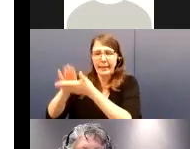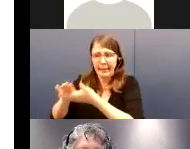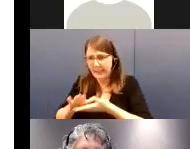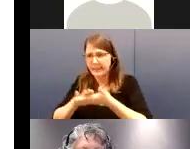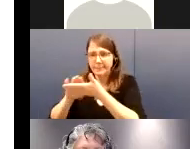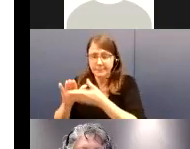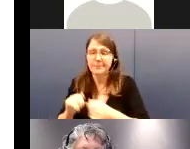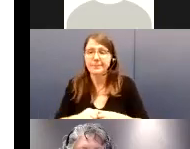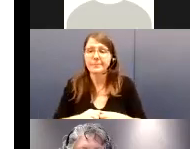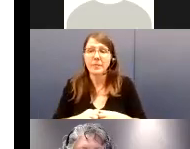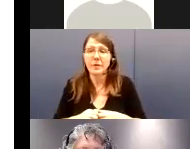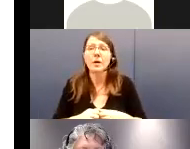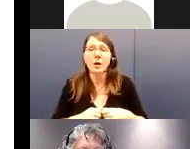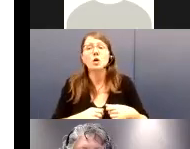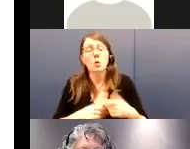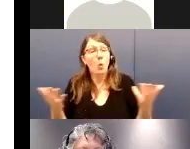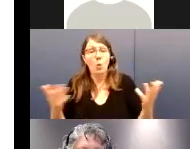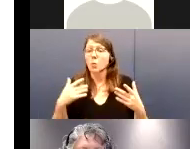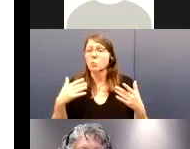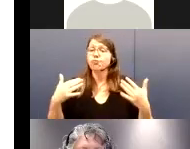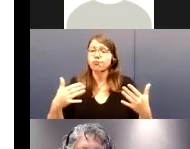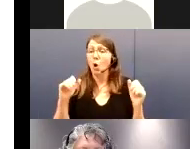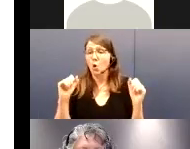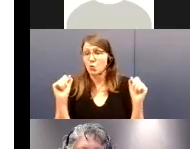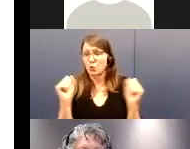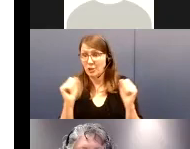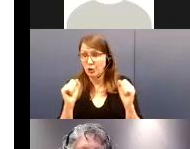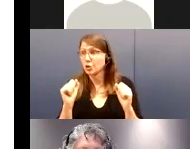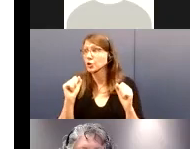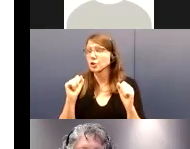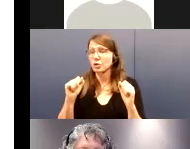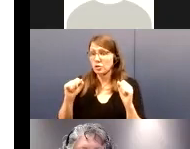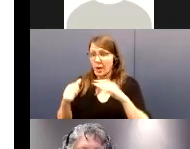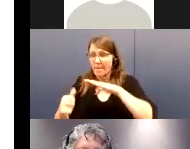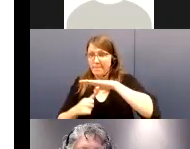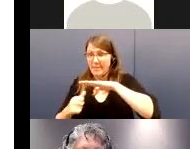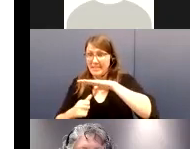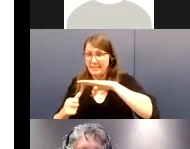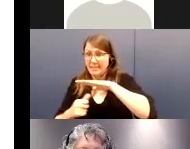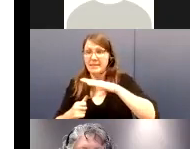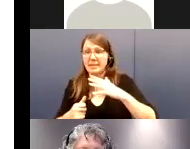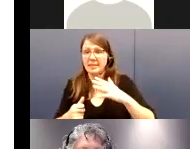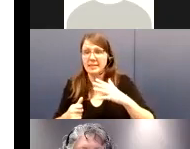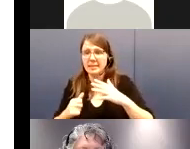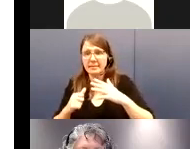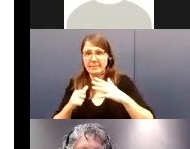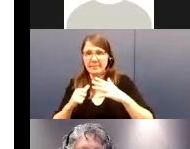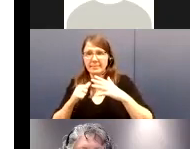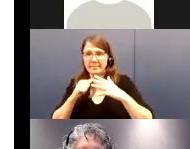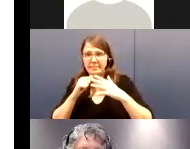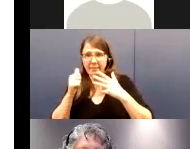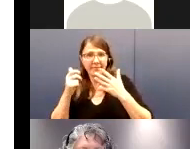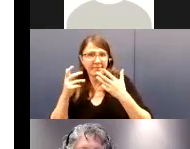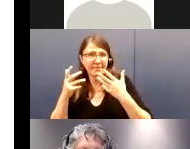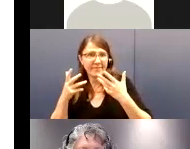the basement. In the winter, double car garage, double car driveway, was not shoveling the